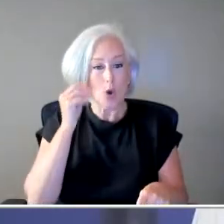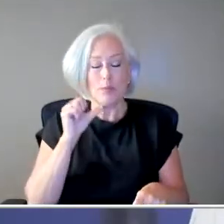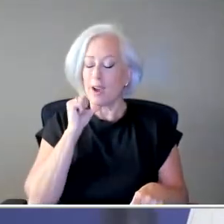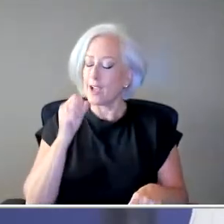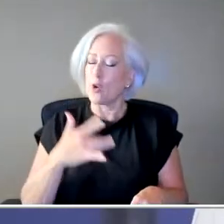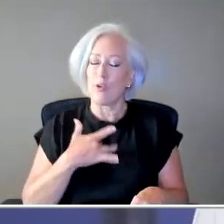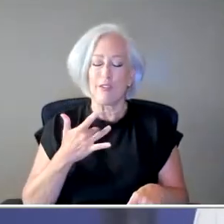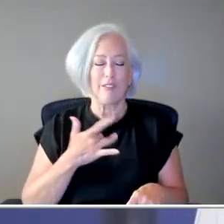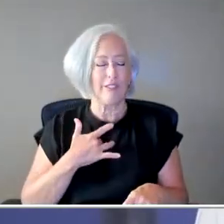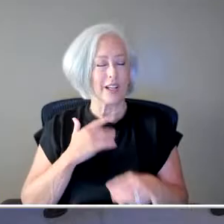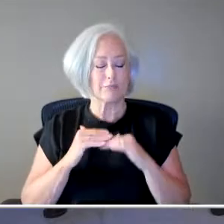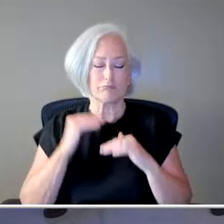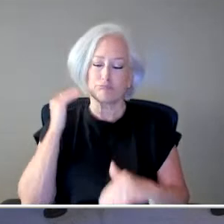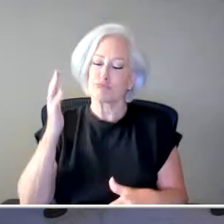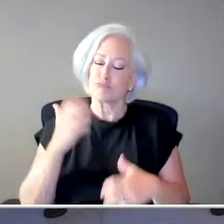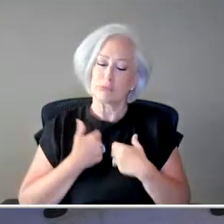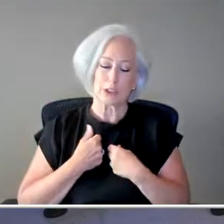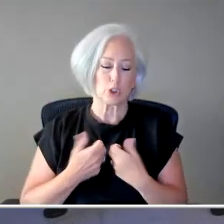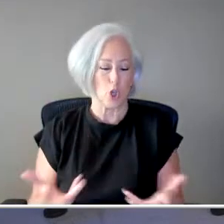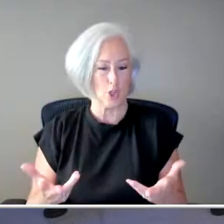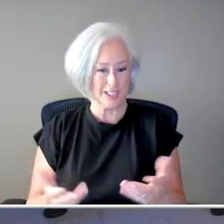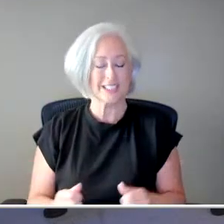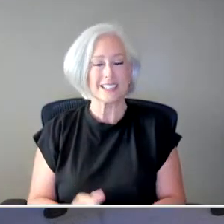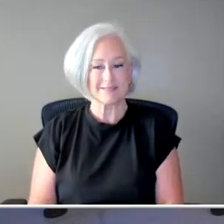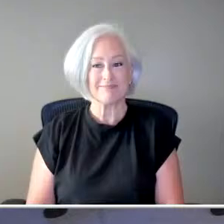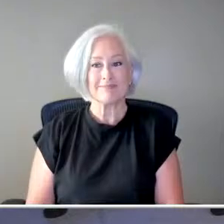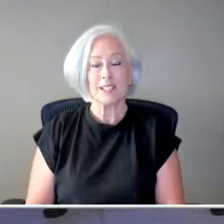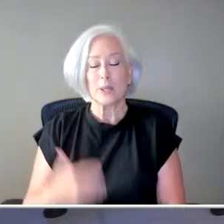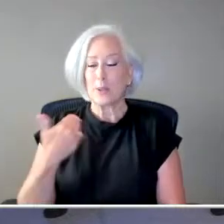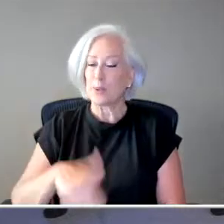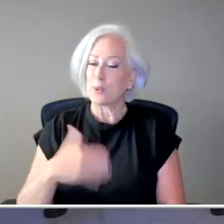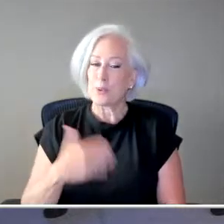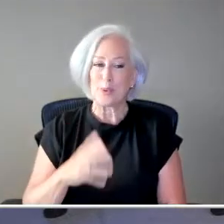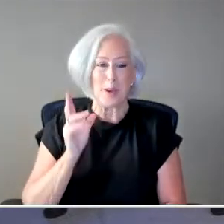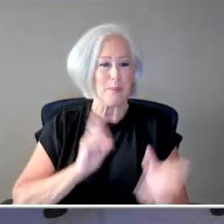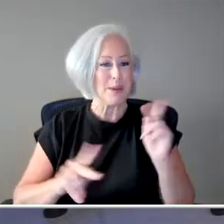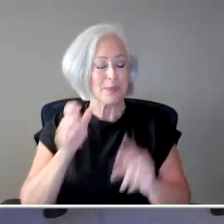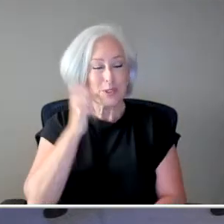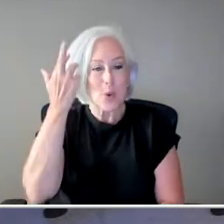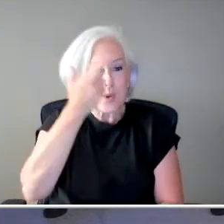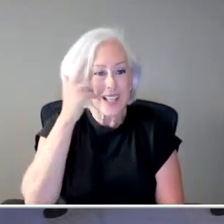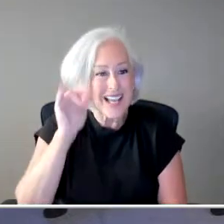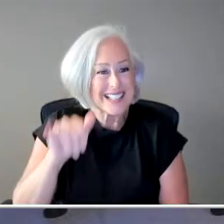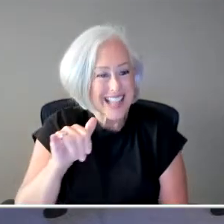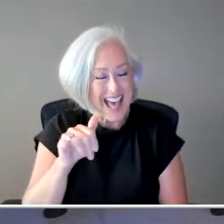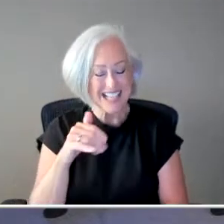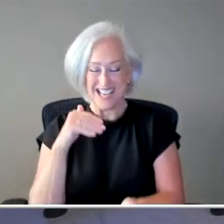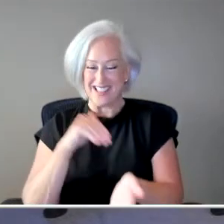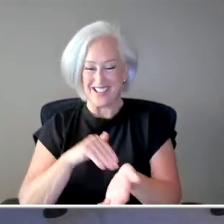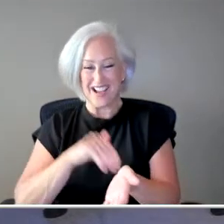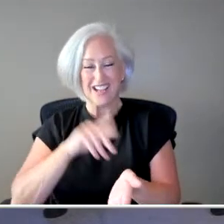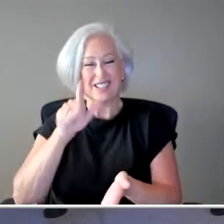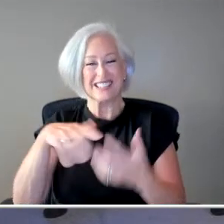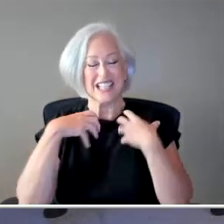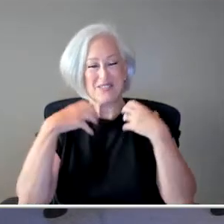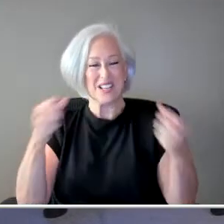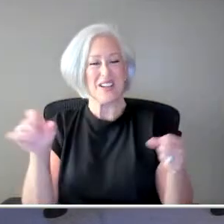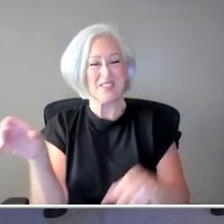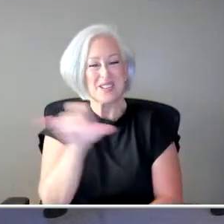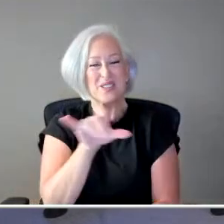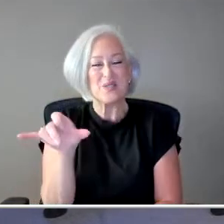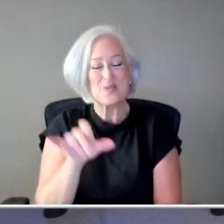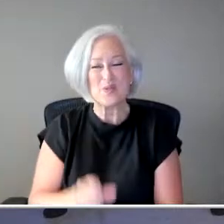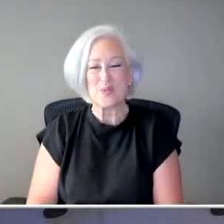used to. Something that people don't realize, that, like I said, the doctors go home and have to have their own recovery moment. But is it true that, I understand some neurosurgeons have